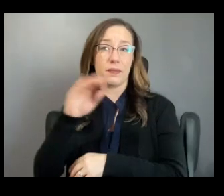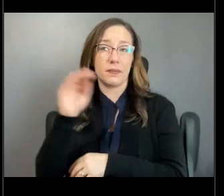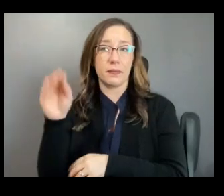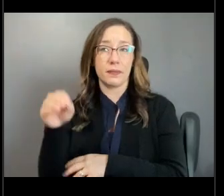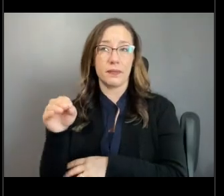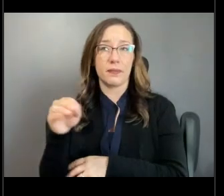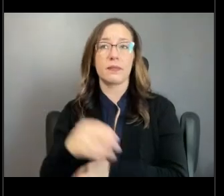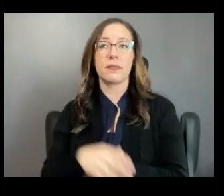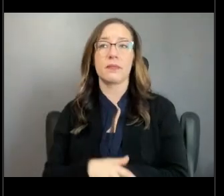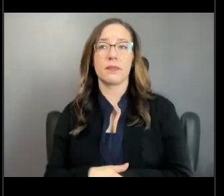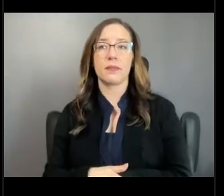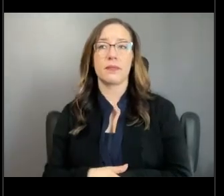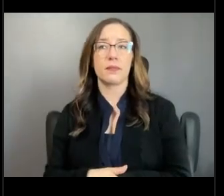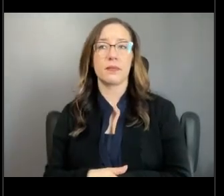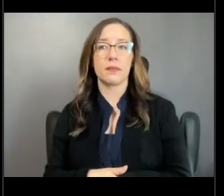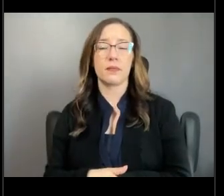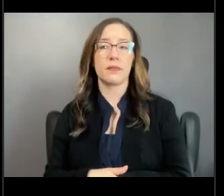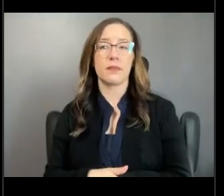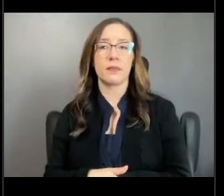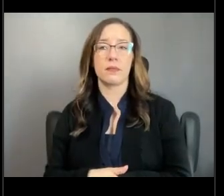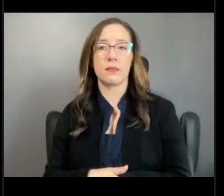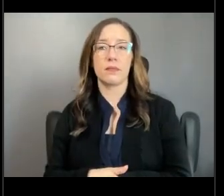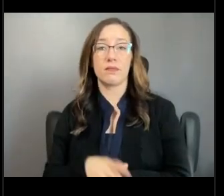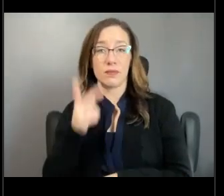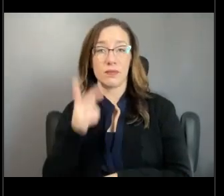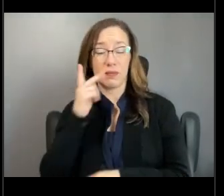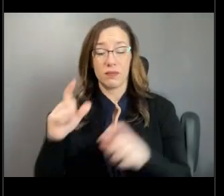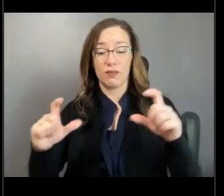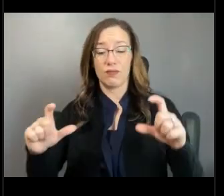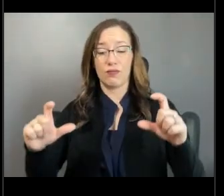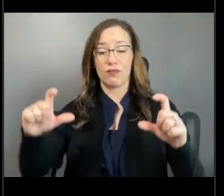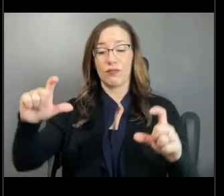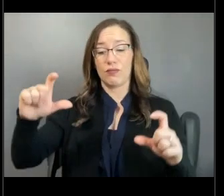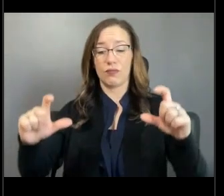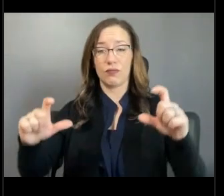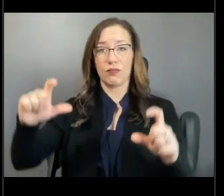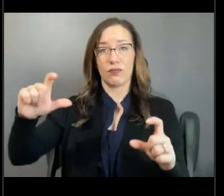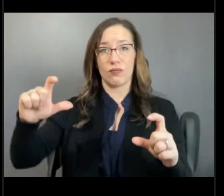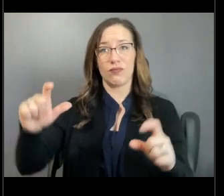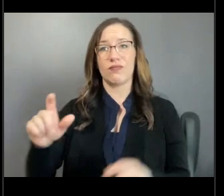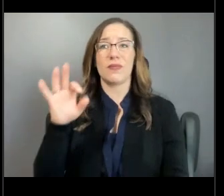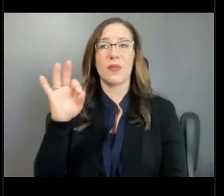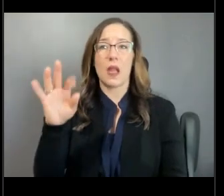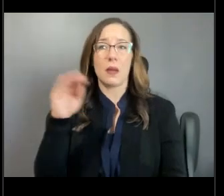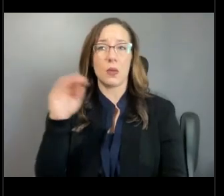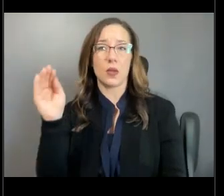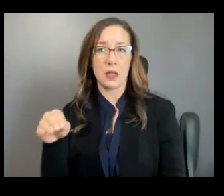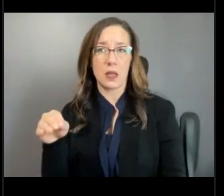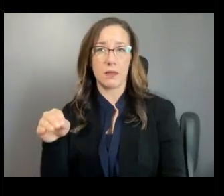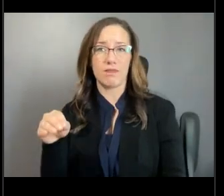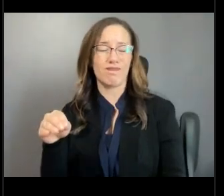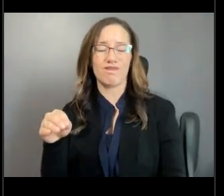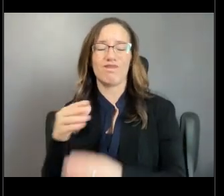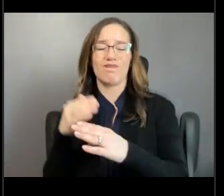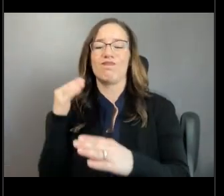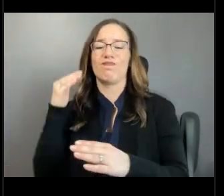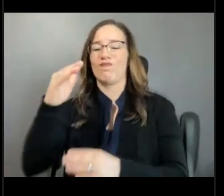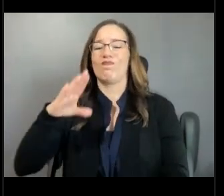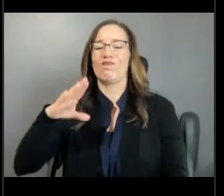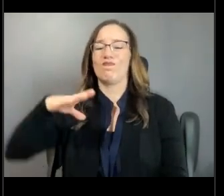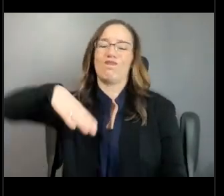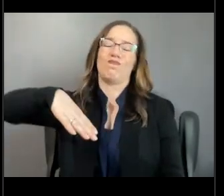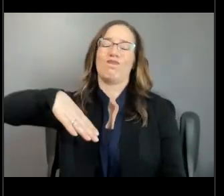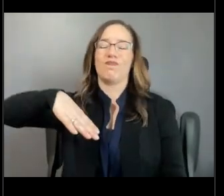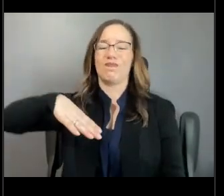8.33%. The level in the picture shows the running slope is 9%, which is too steep for